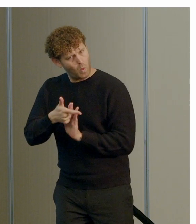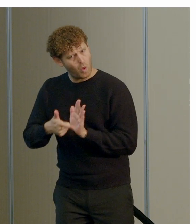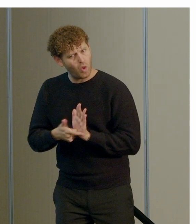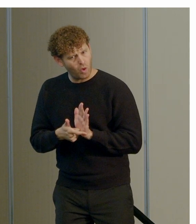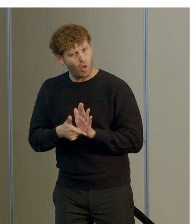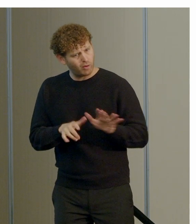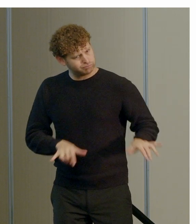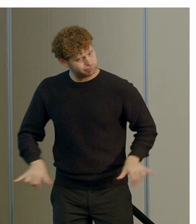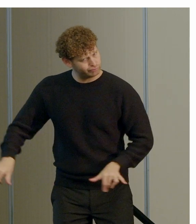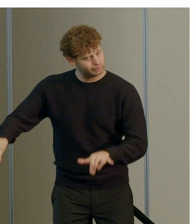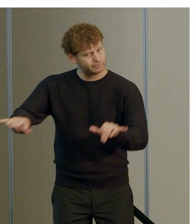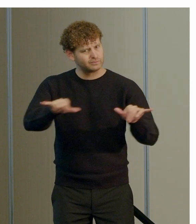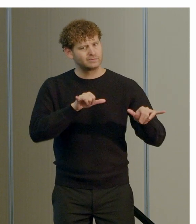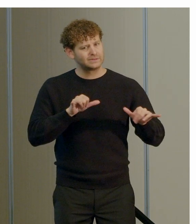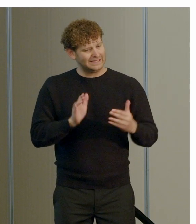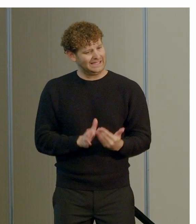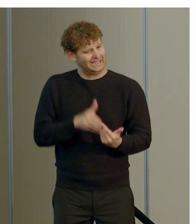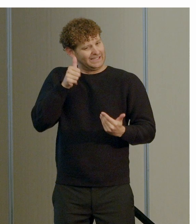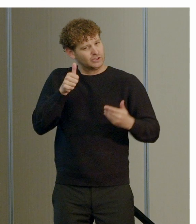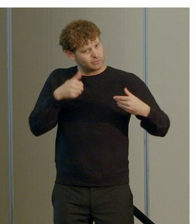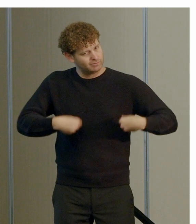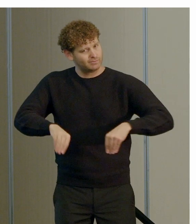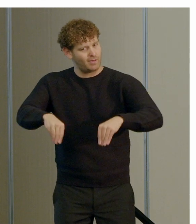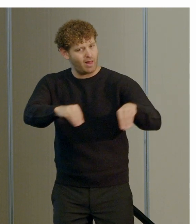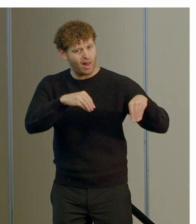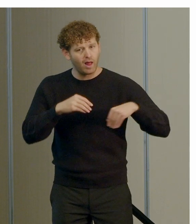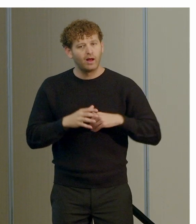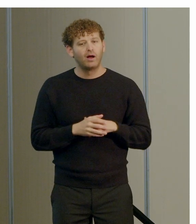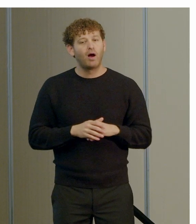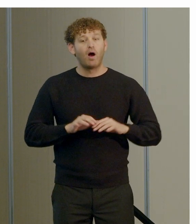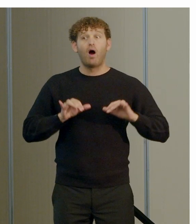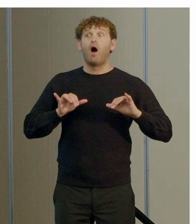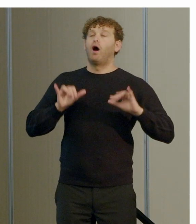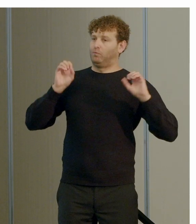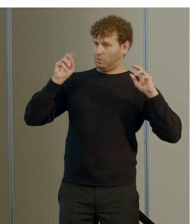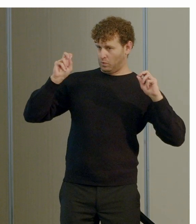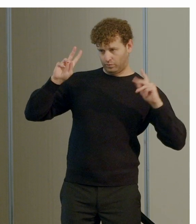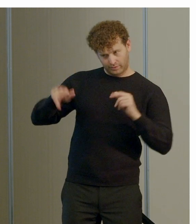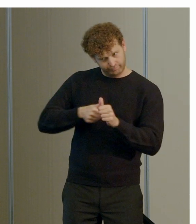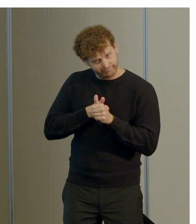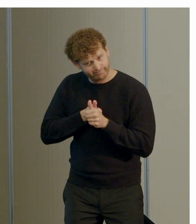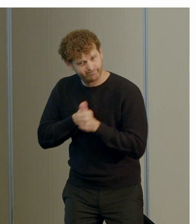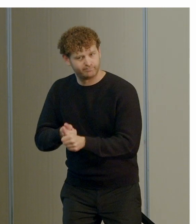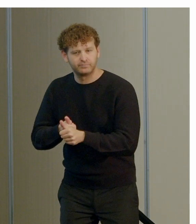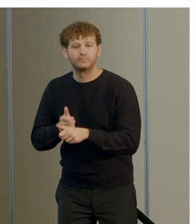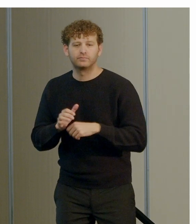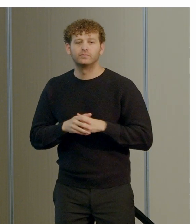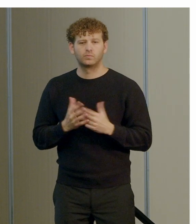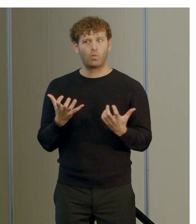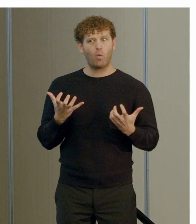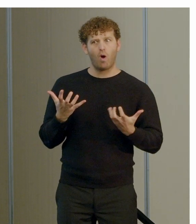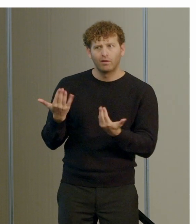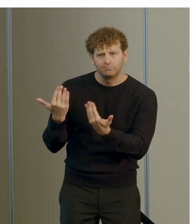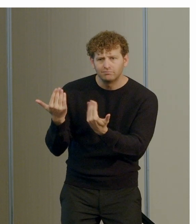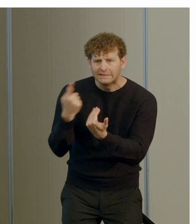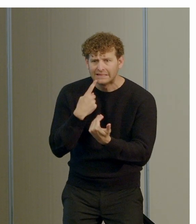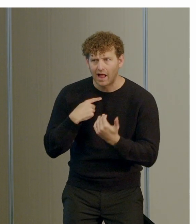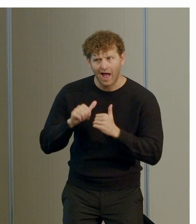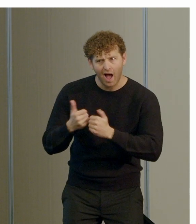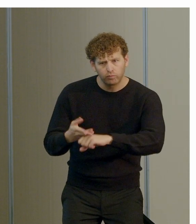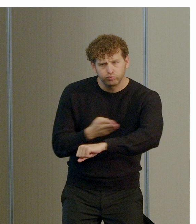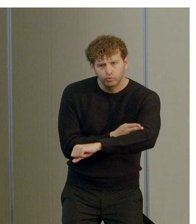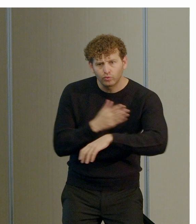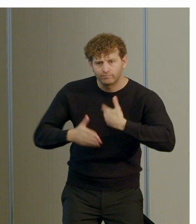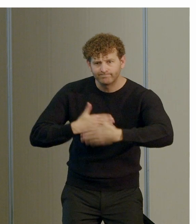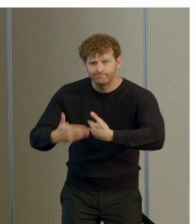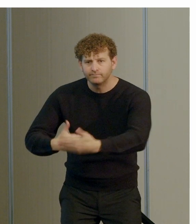thank you very much. I don't think that happens. You know, people want to know how to make their product better, and they have a choice. The product developer has a choice